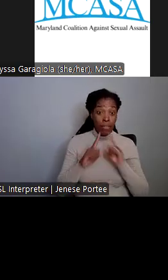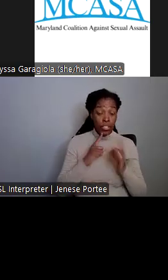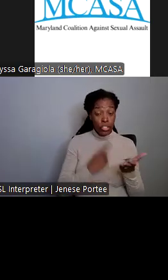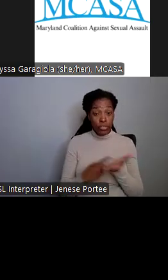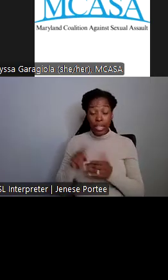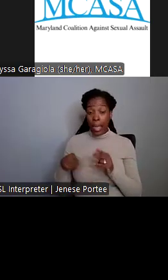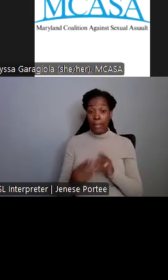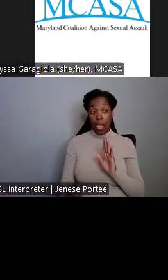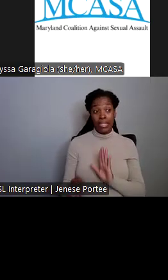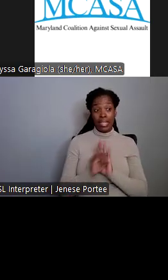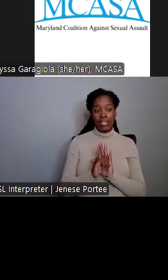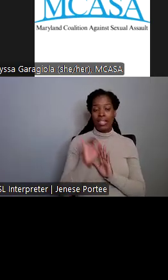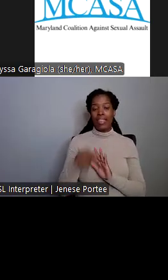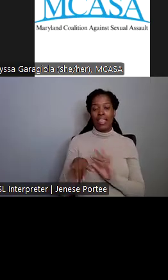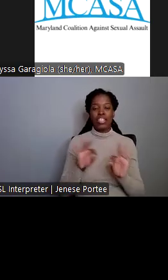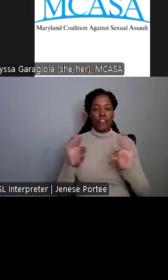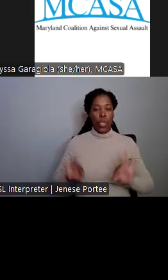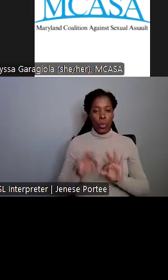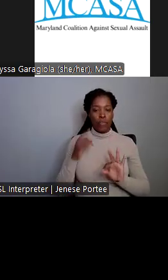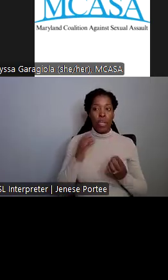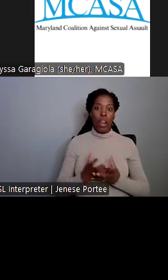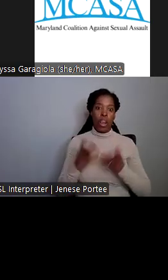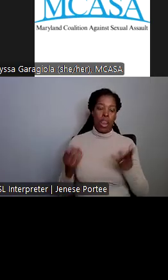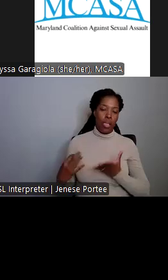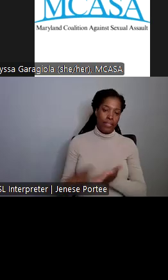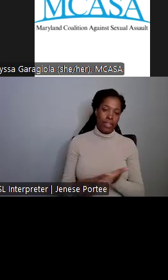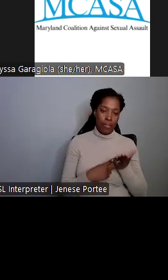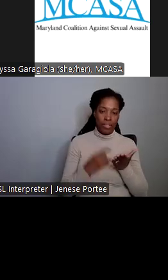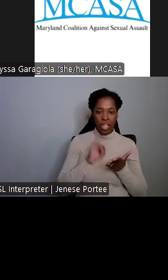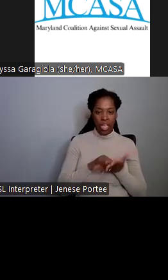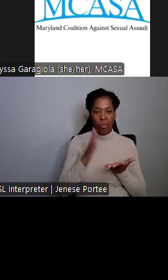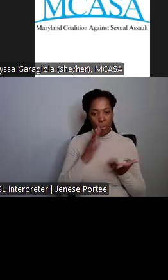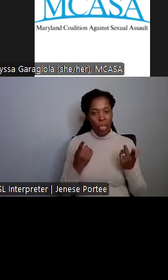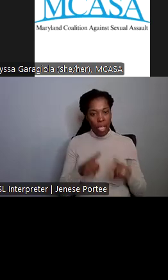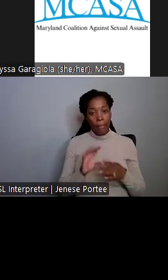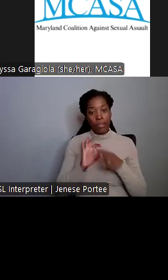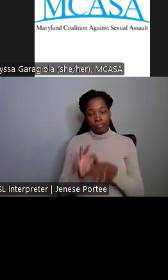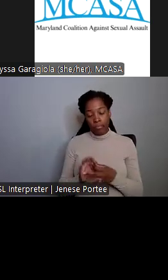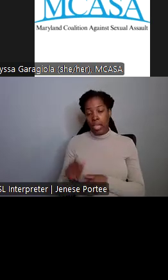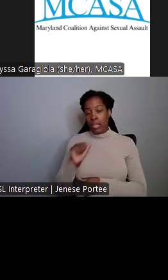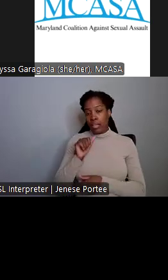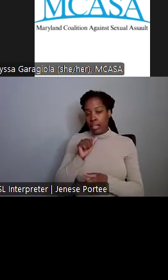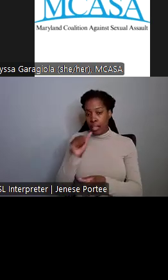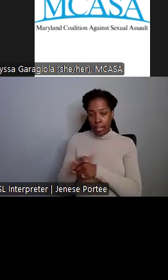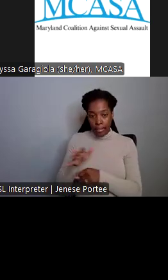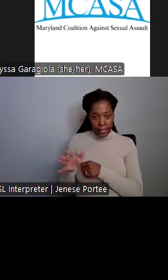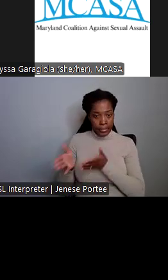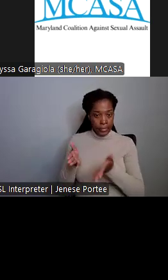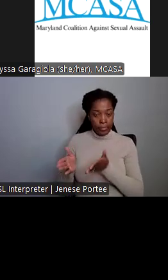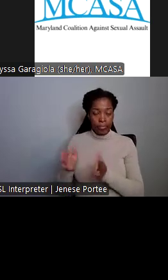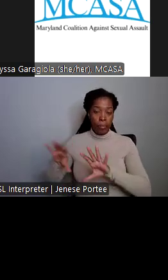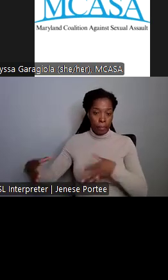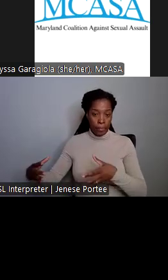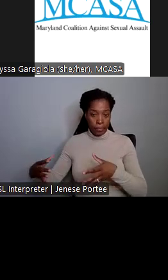the framework for a lot of the conversations that we will have around underserved populations. Someone